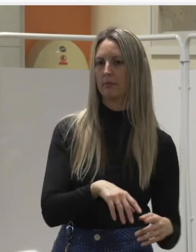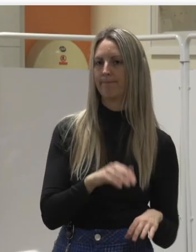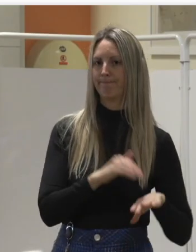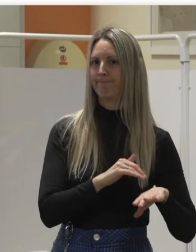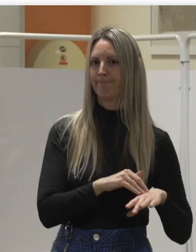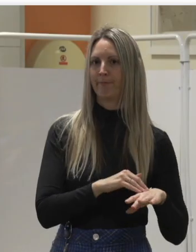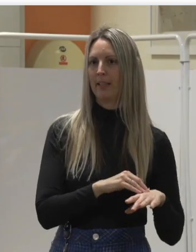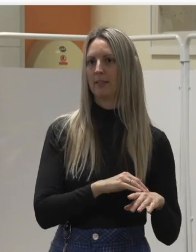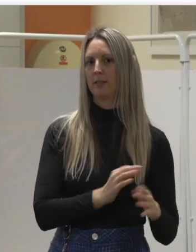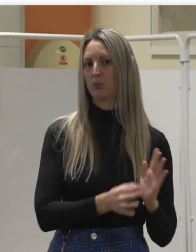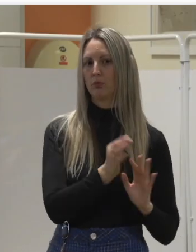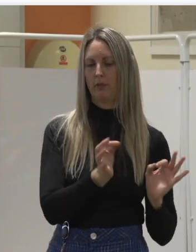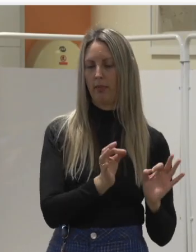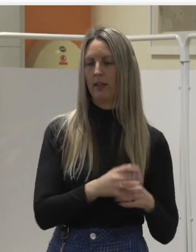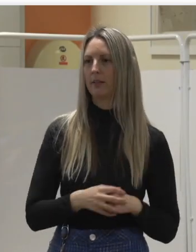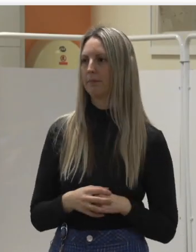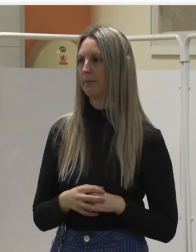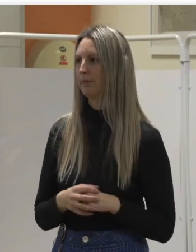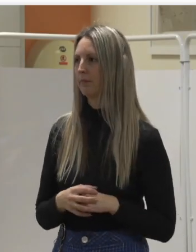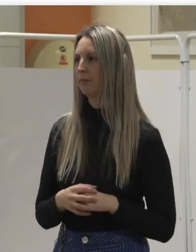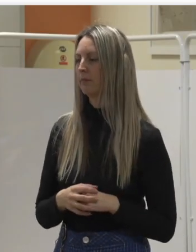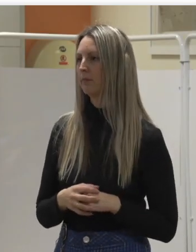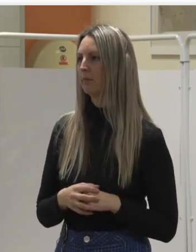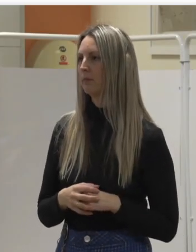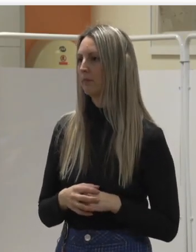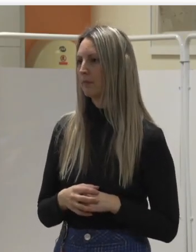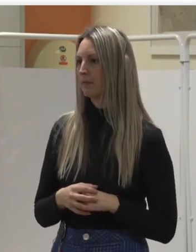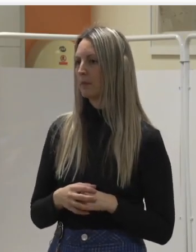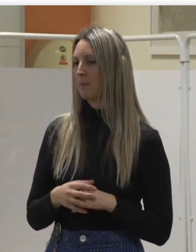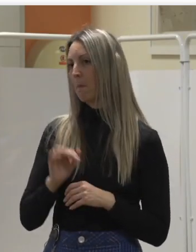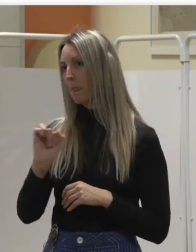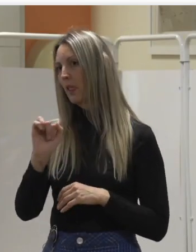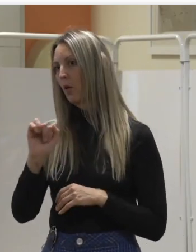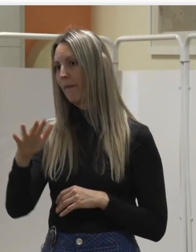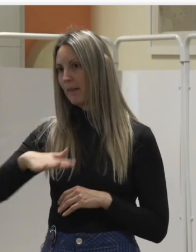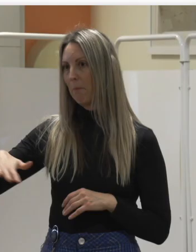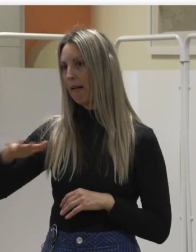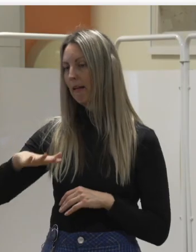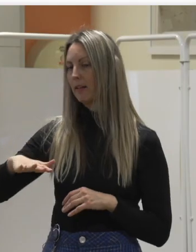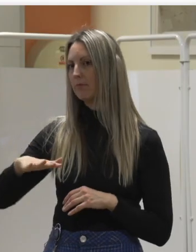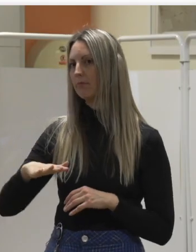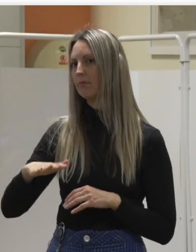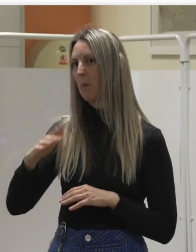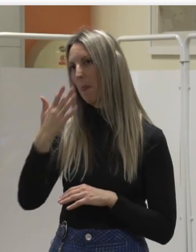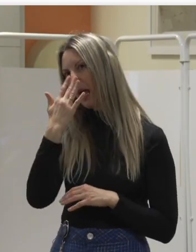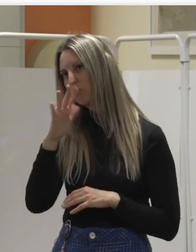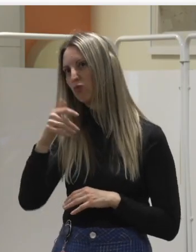unlike fibromyalgia. So if you have anybody in your family who is about 60 and develops these